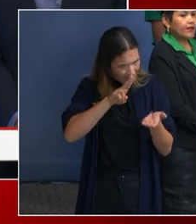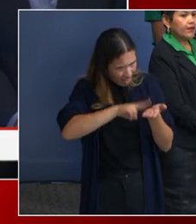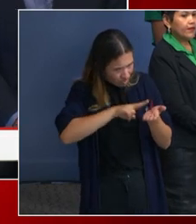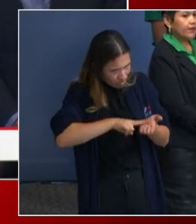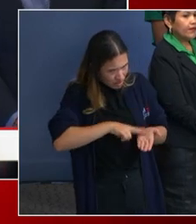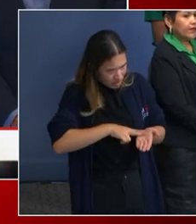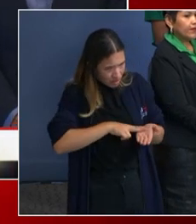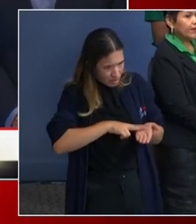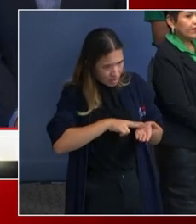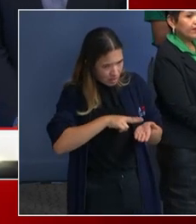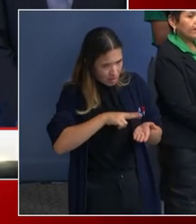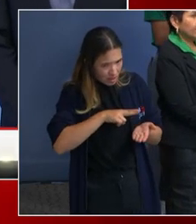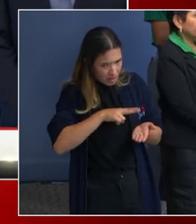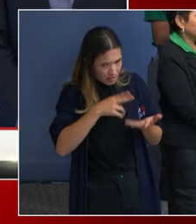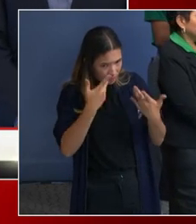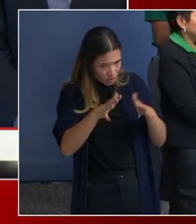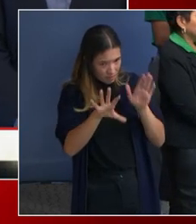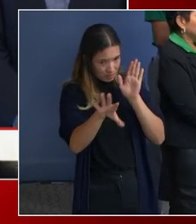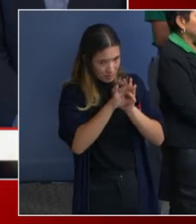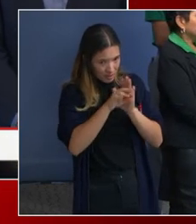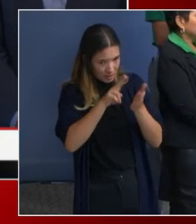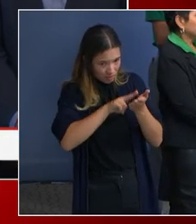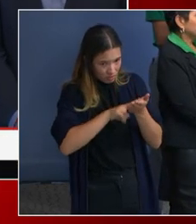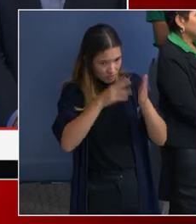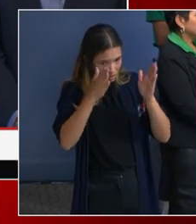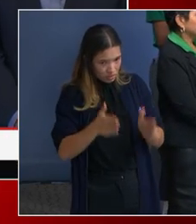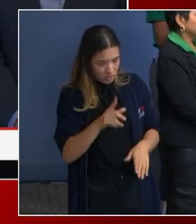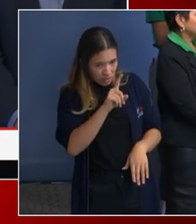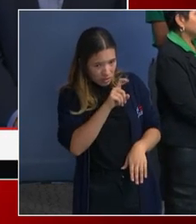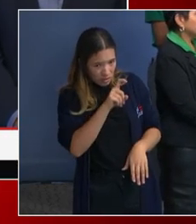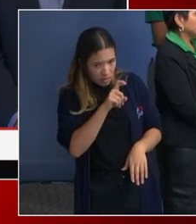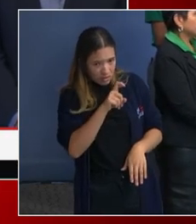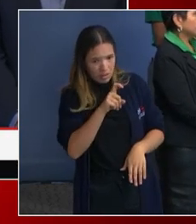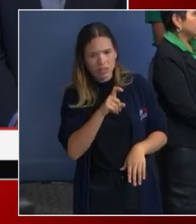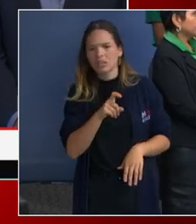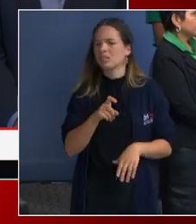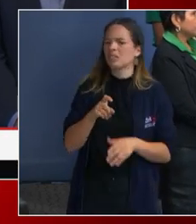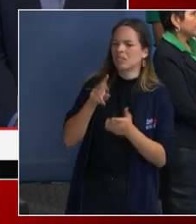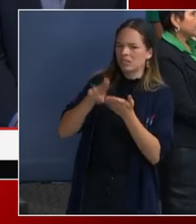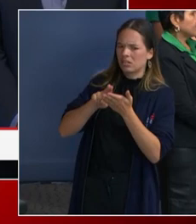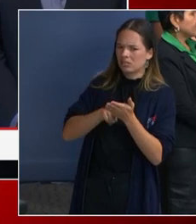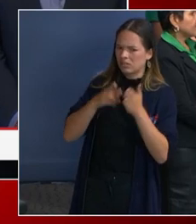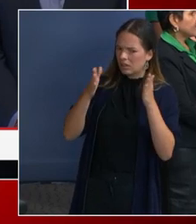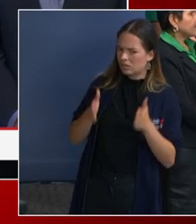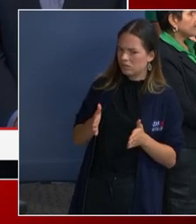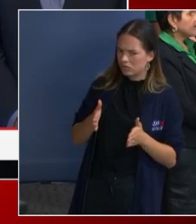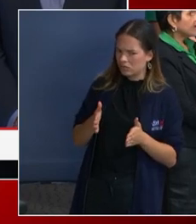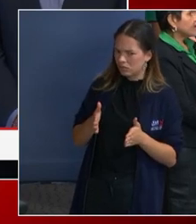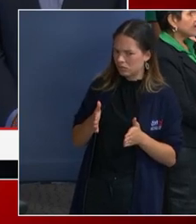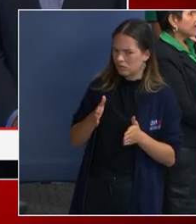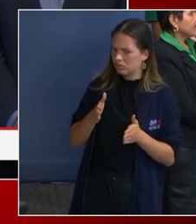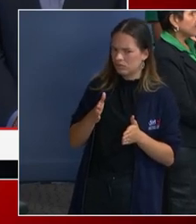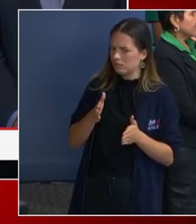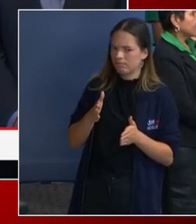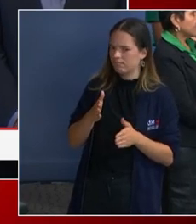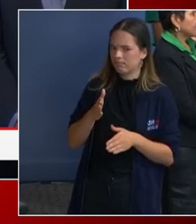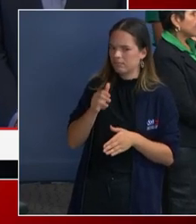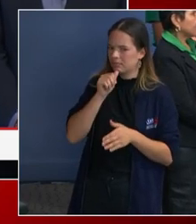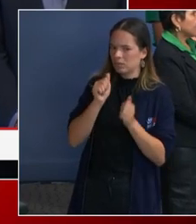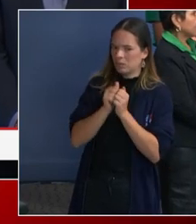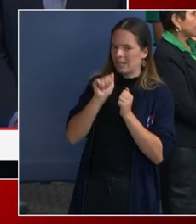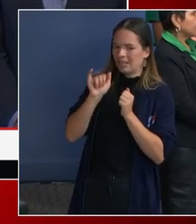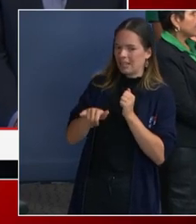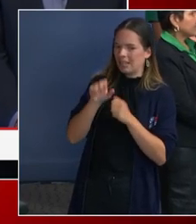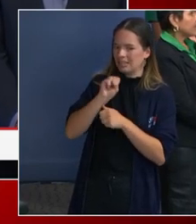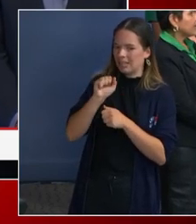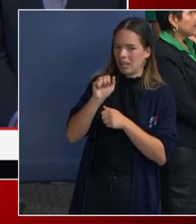contractor, do you pick the contractor? No, the contractor would not be the contract would not be with Samu. It would be